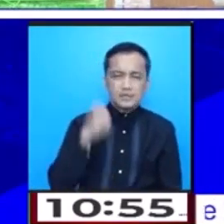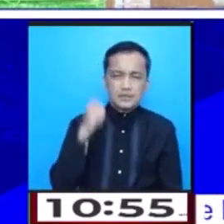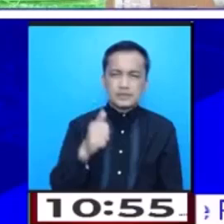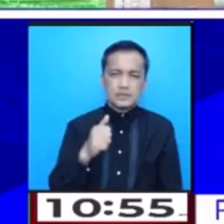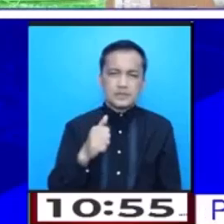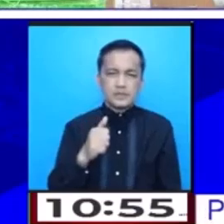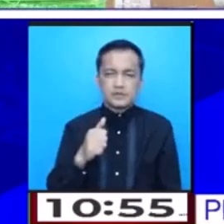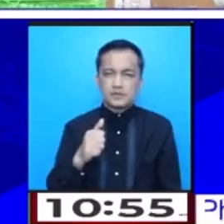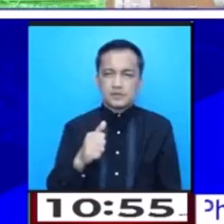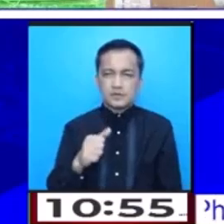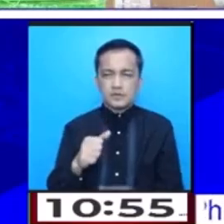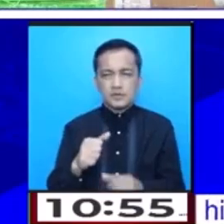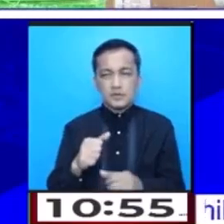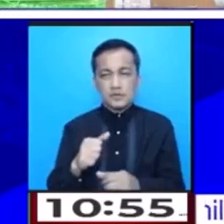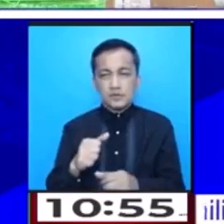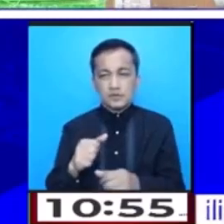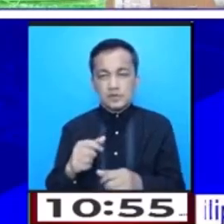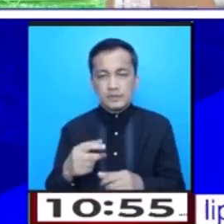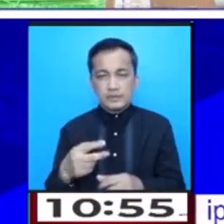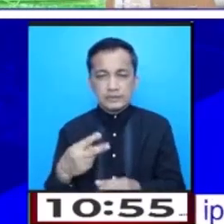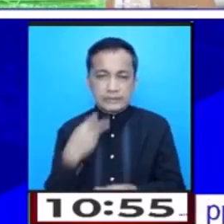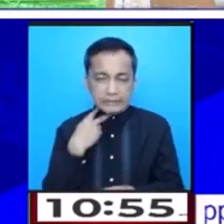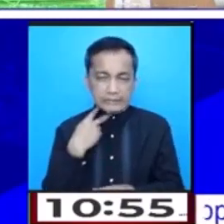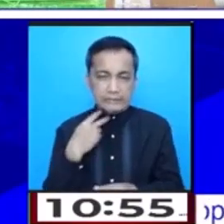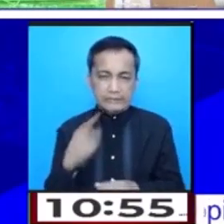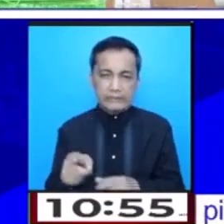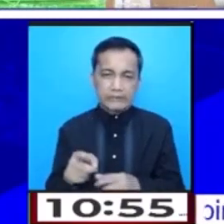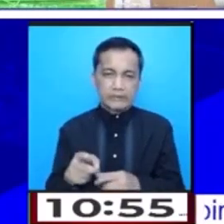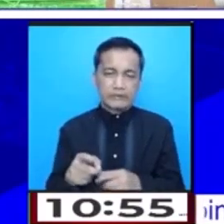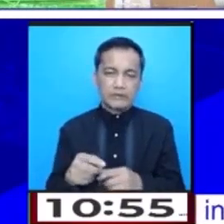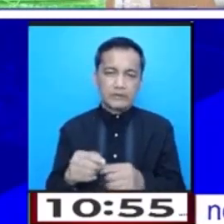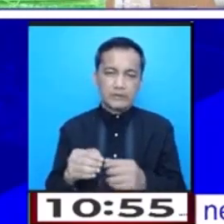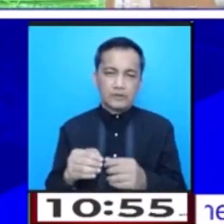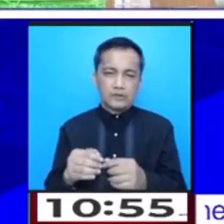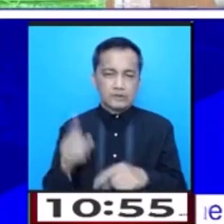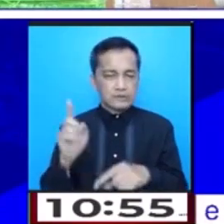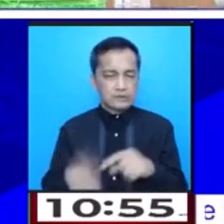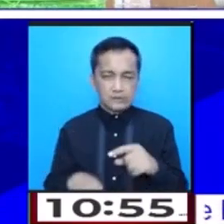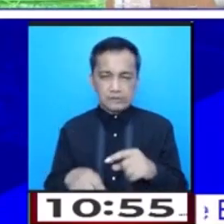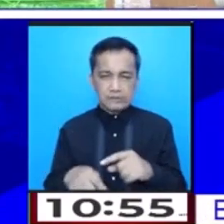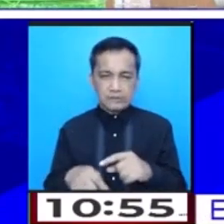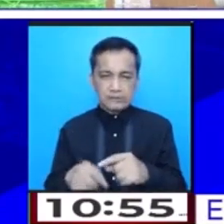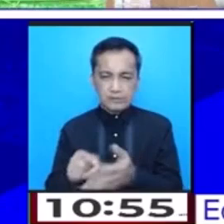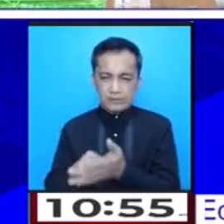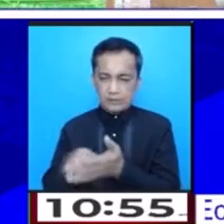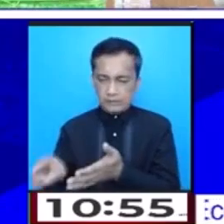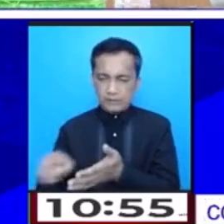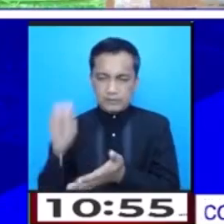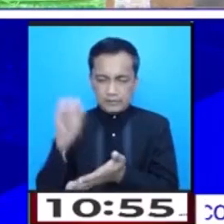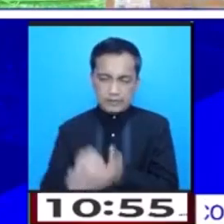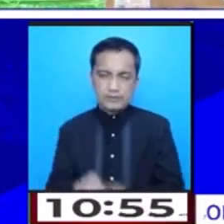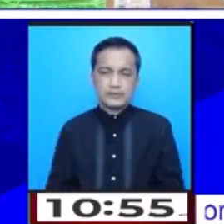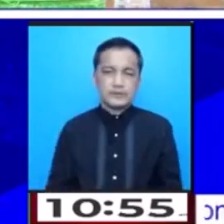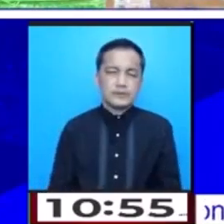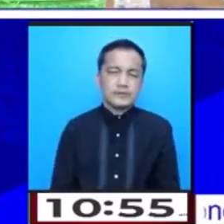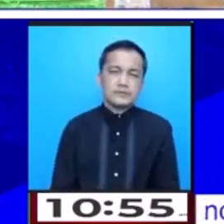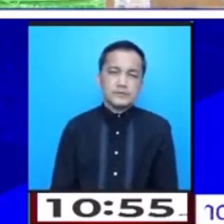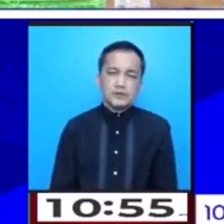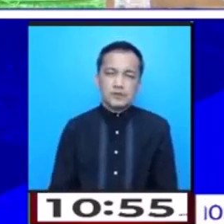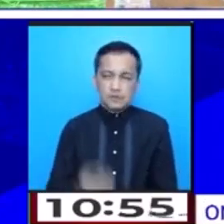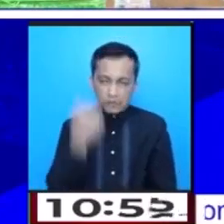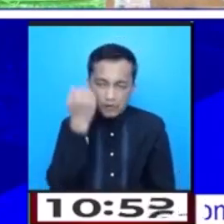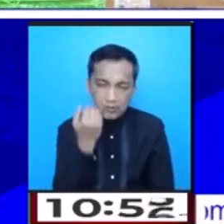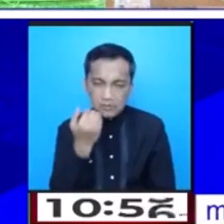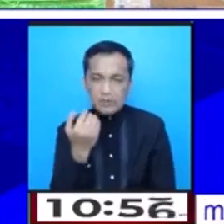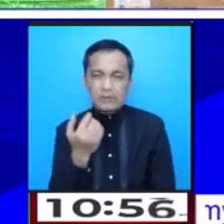that you don't run into unsustainable deficit. And so And so we are